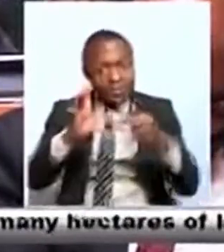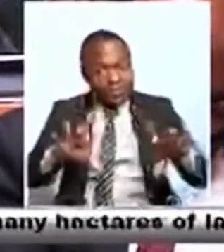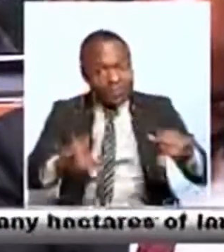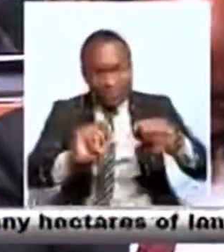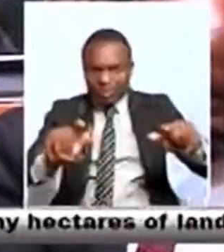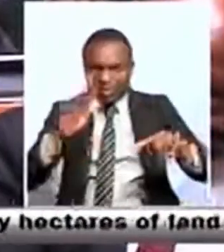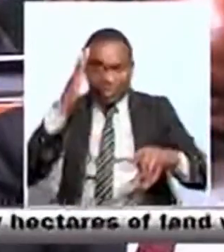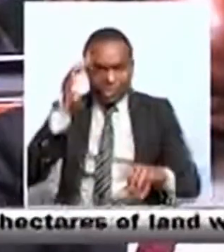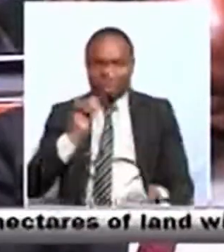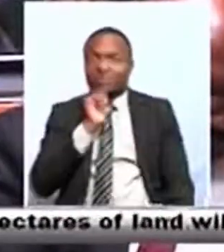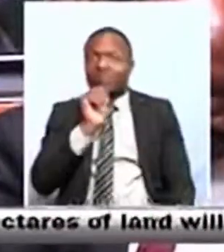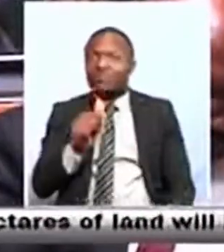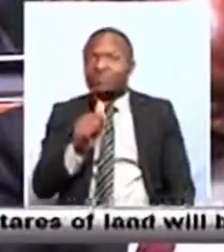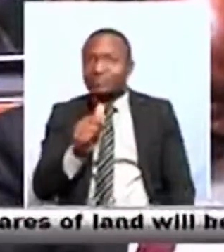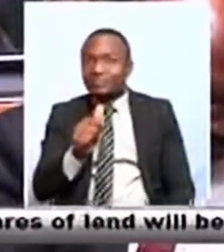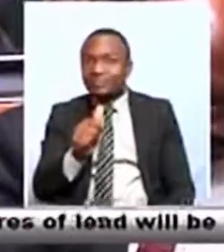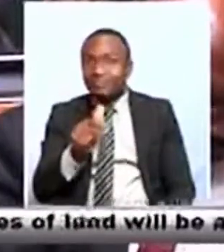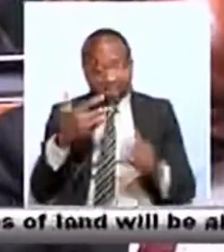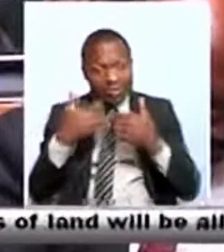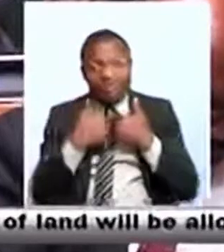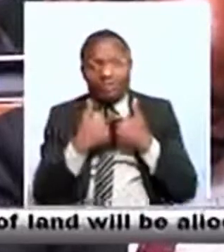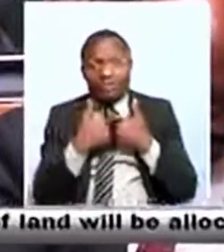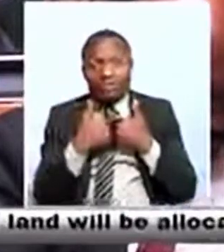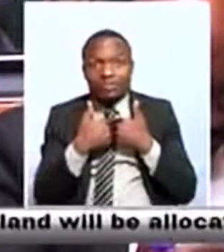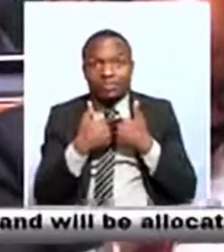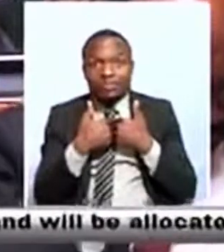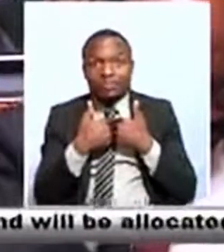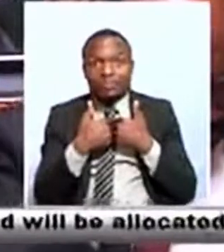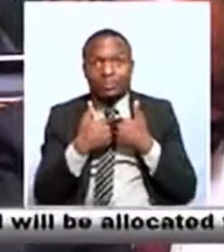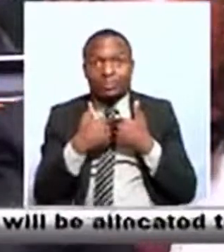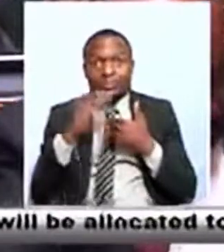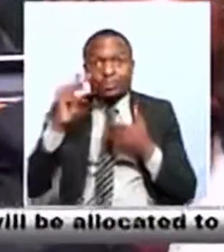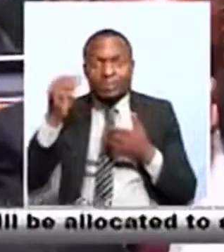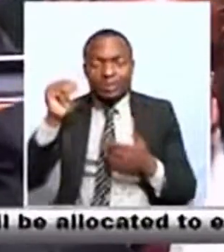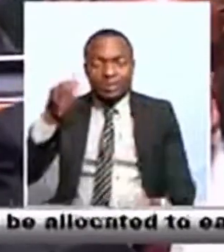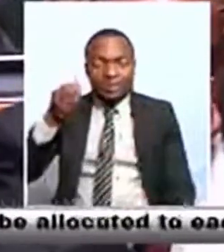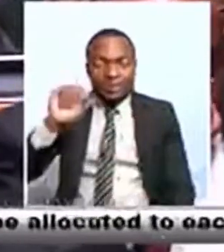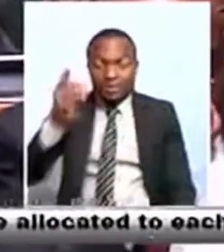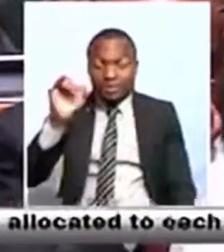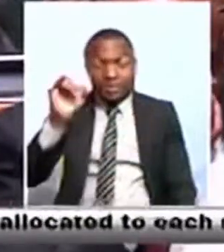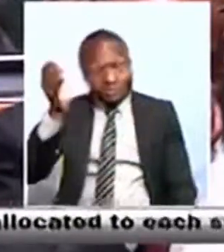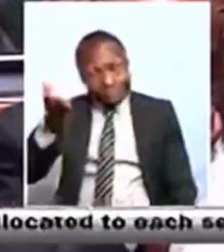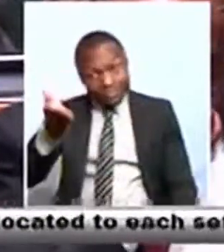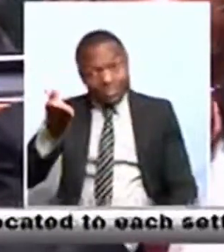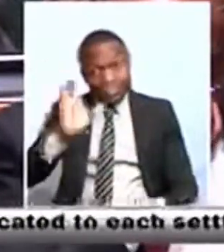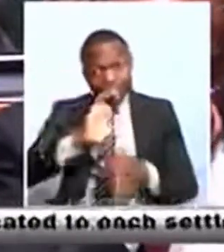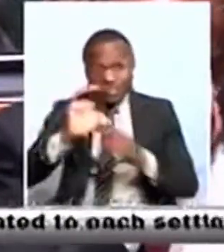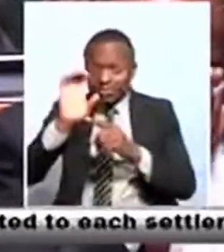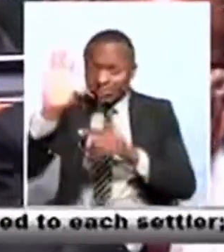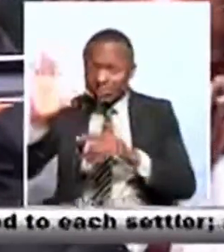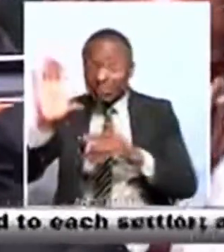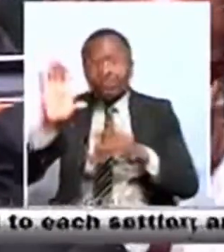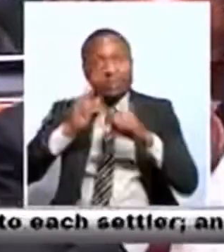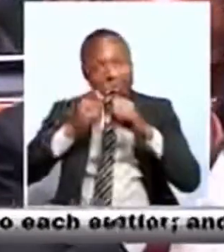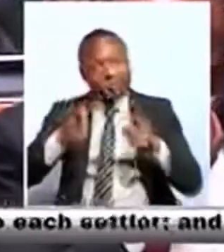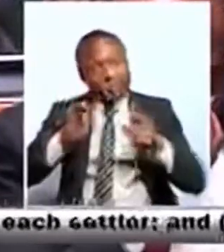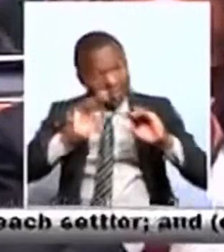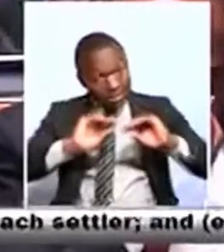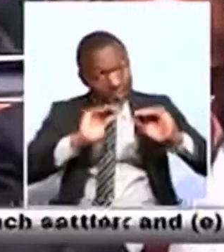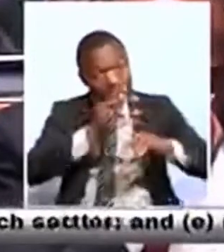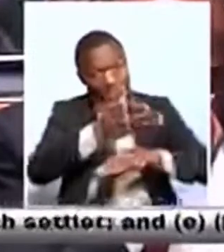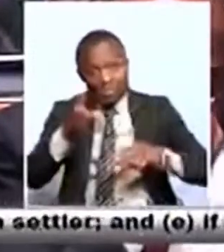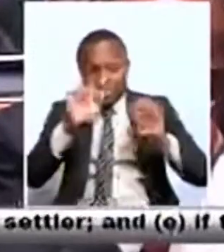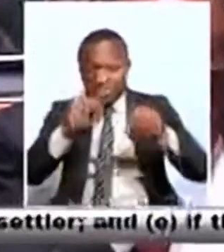not? In fact, we have got Madich on the copper belt. I can order them, instruct them, so that we can